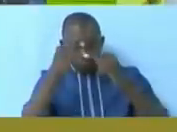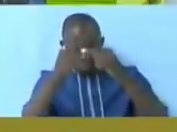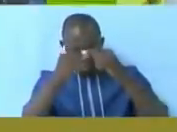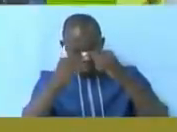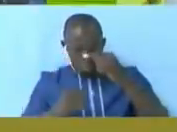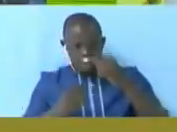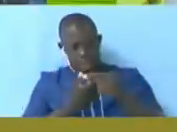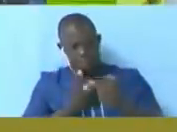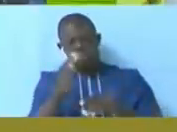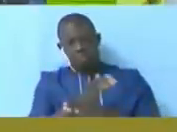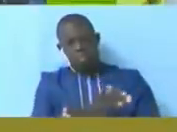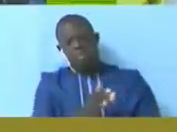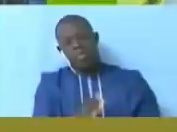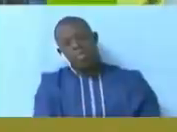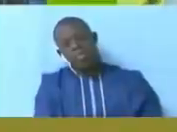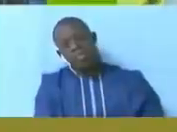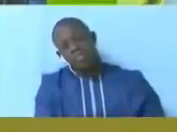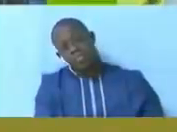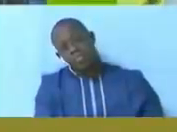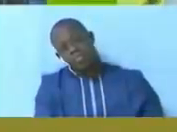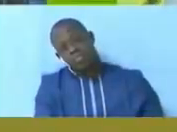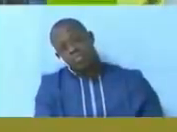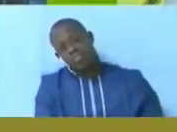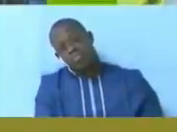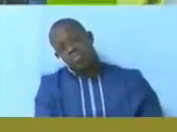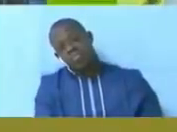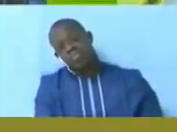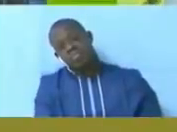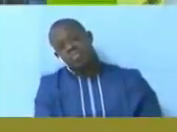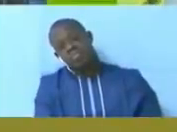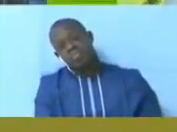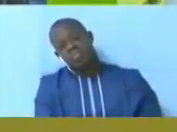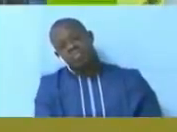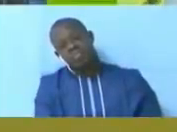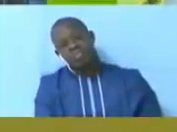Mialongo as a fetale. But I was not traumatized by that.